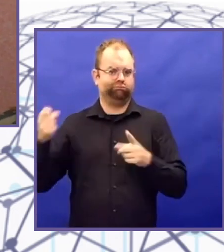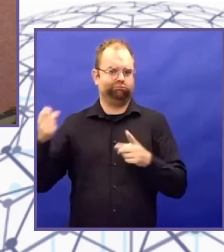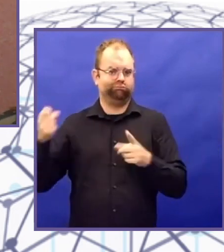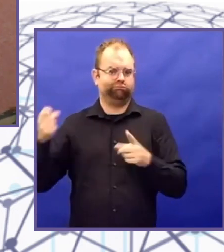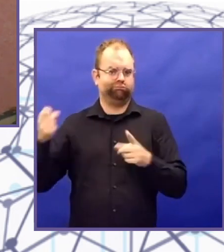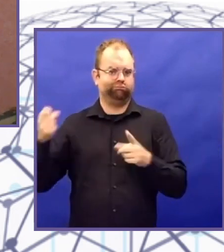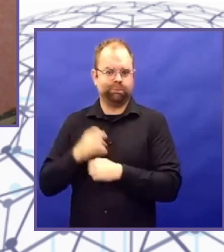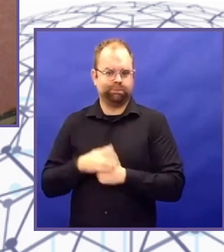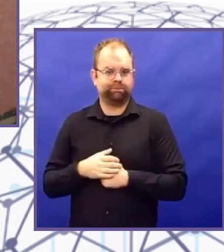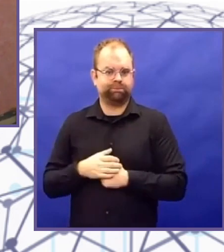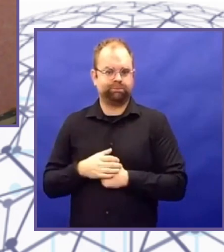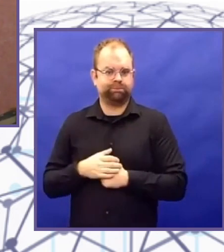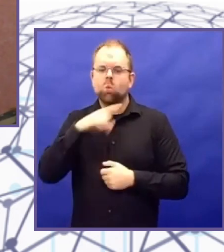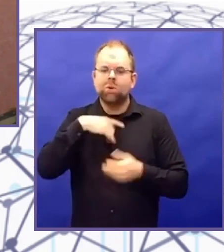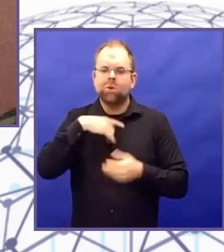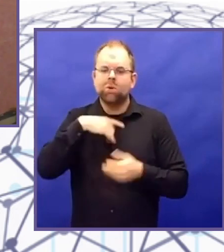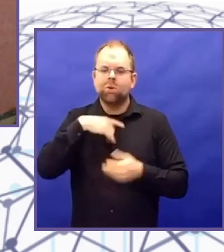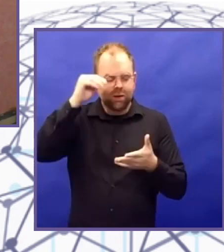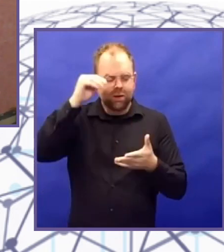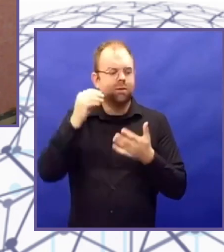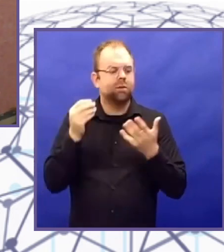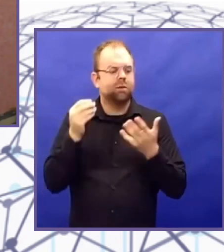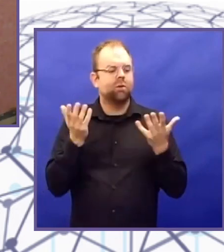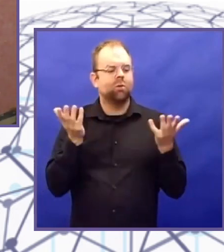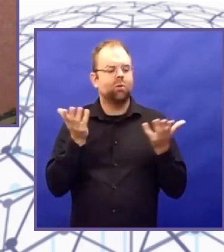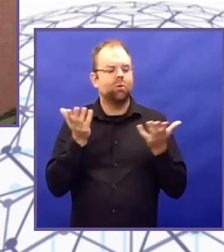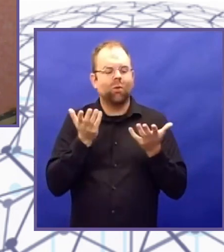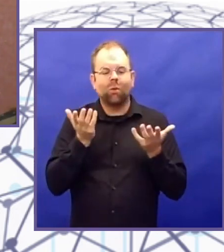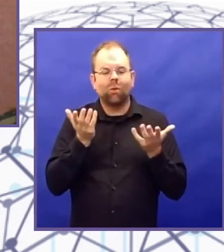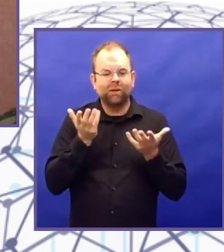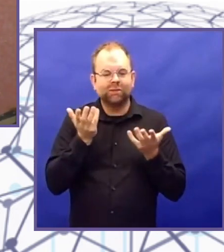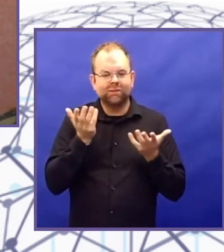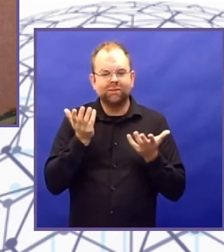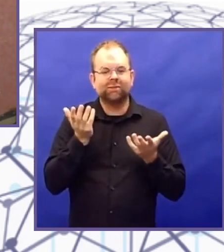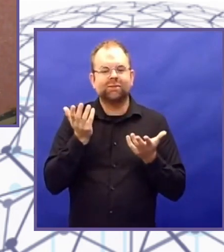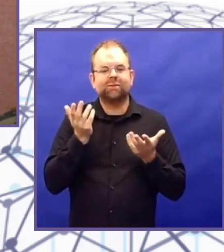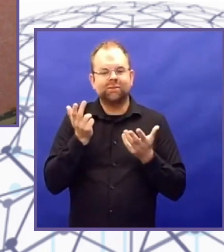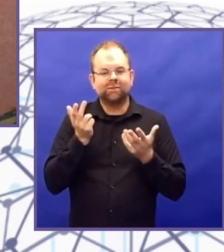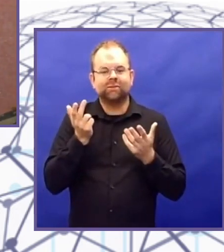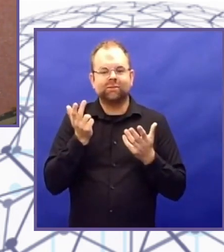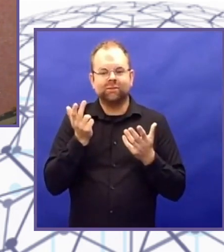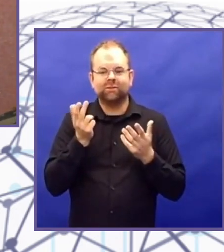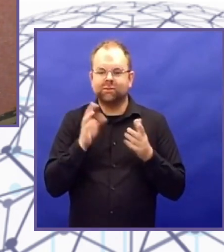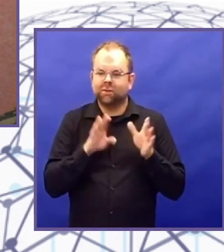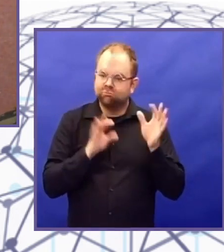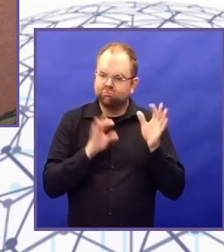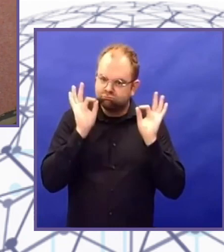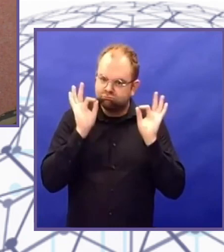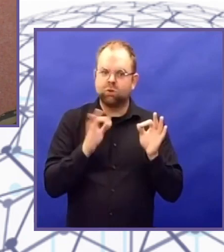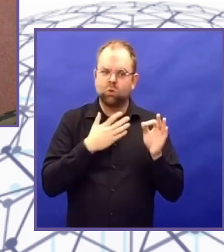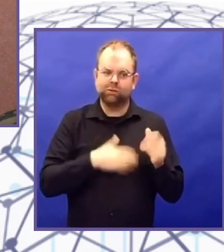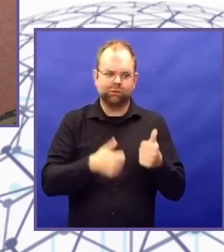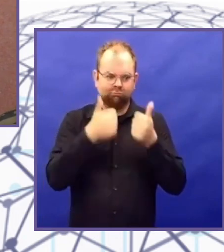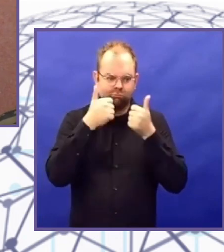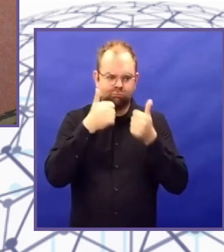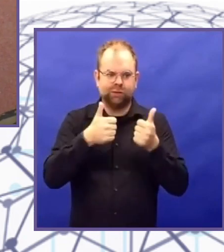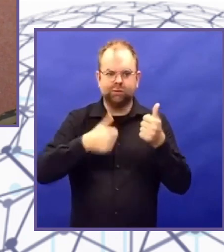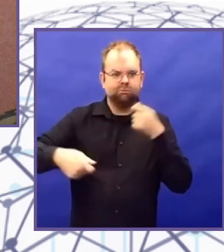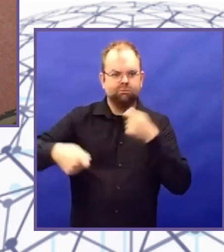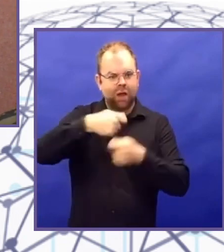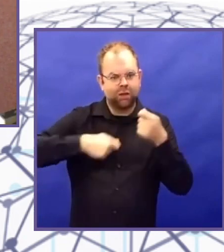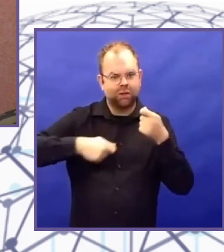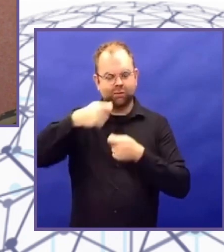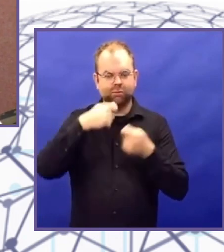service delivery standards, and there's some work that's already been spoken to about that. Product selection and product